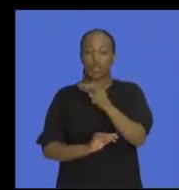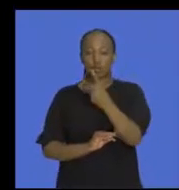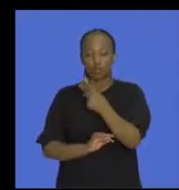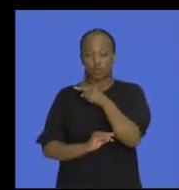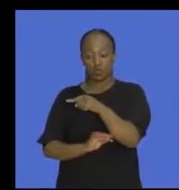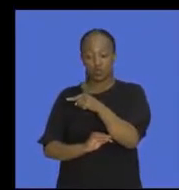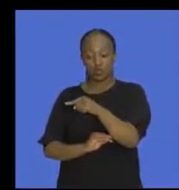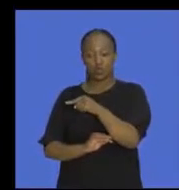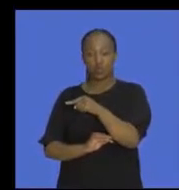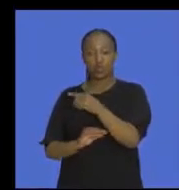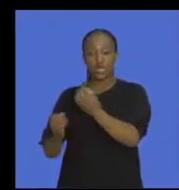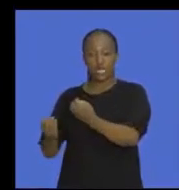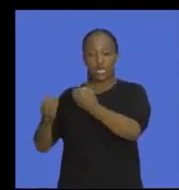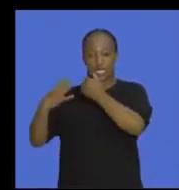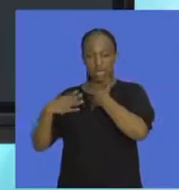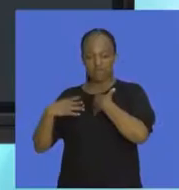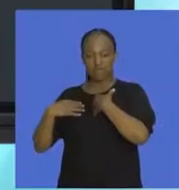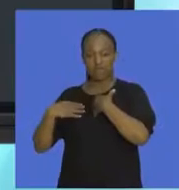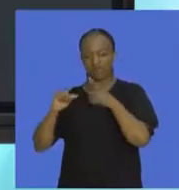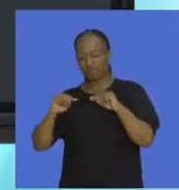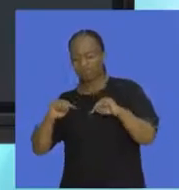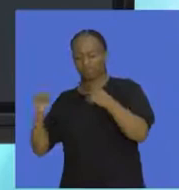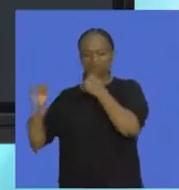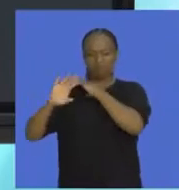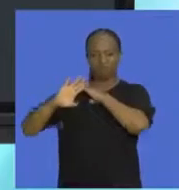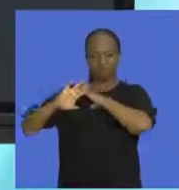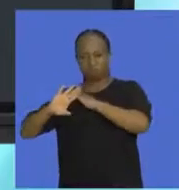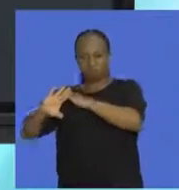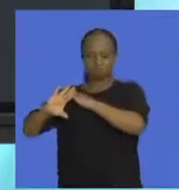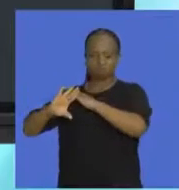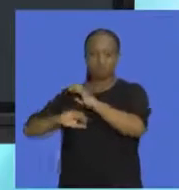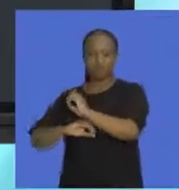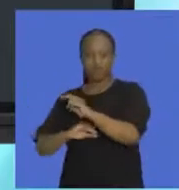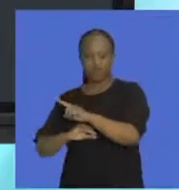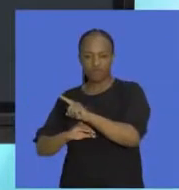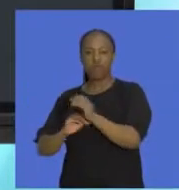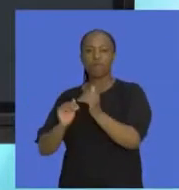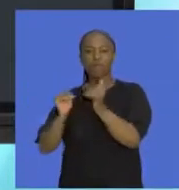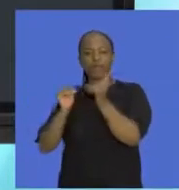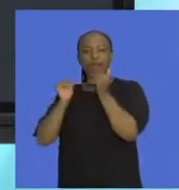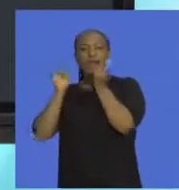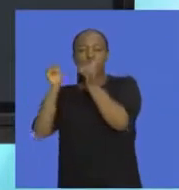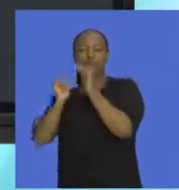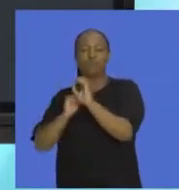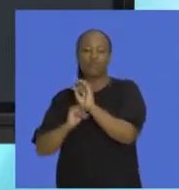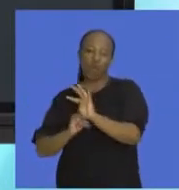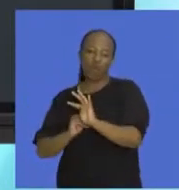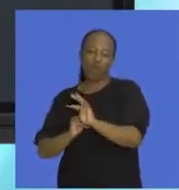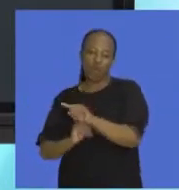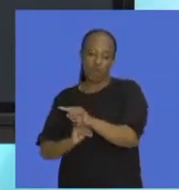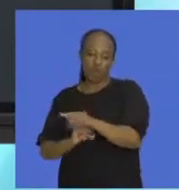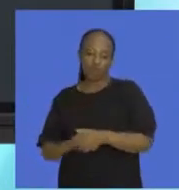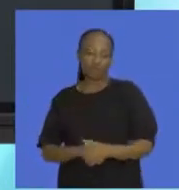R2 actually provides a greater opposition to the flow of charge, okay, which is high resistance,